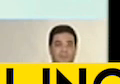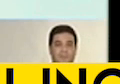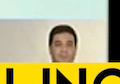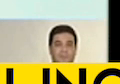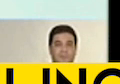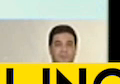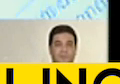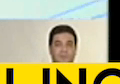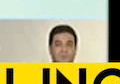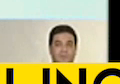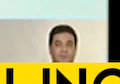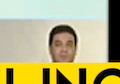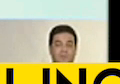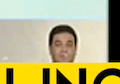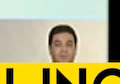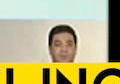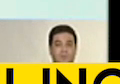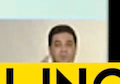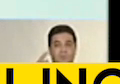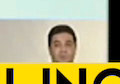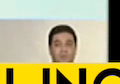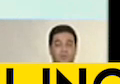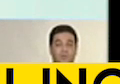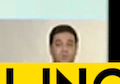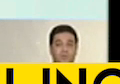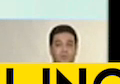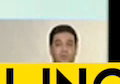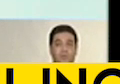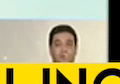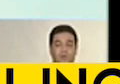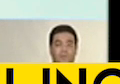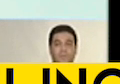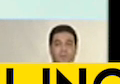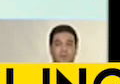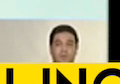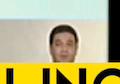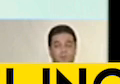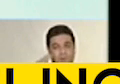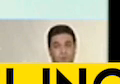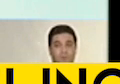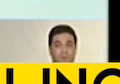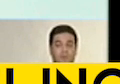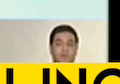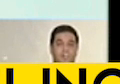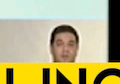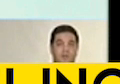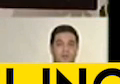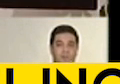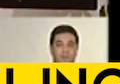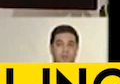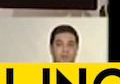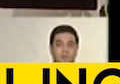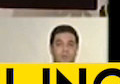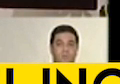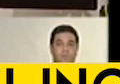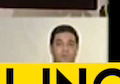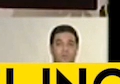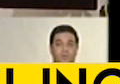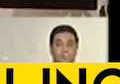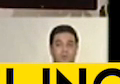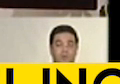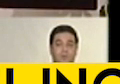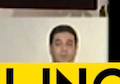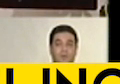bo'ldi. Sizlar bilasizlarki, bu tole baxt degan ma'noni bildiradi deb tanishgan edik. Boburning baxti,